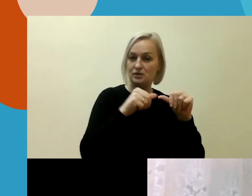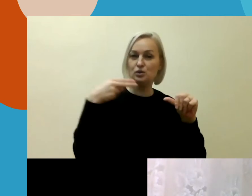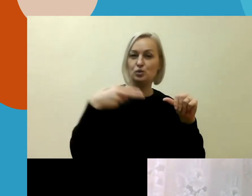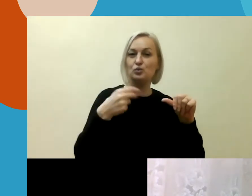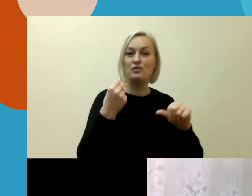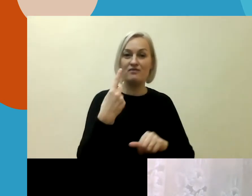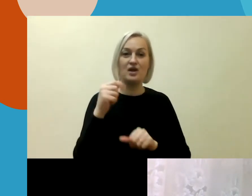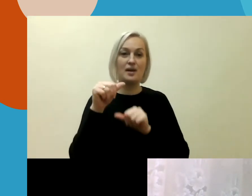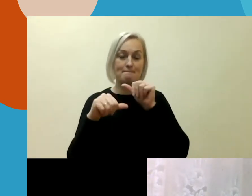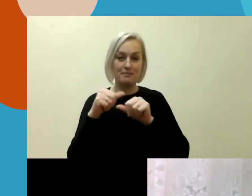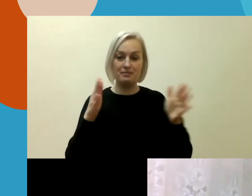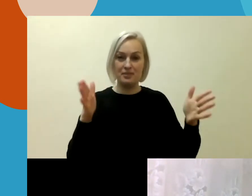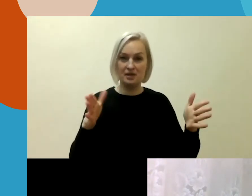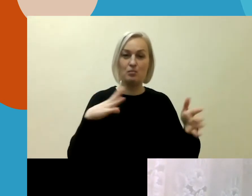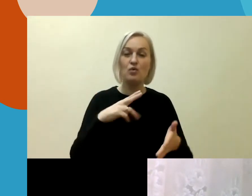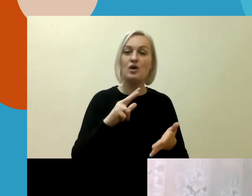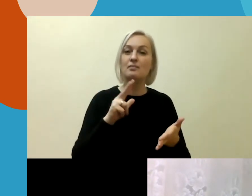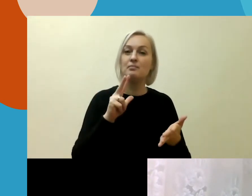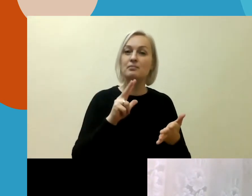situation, but